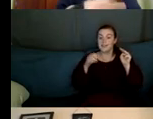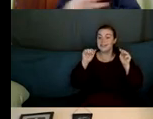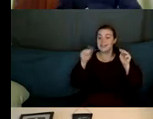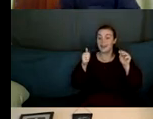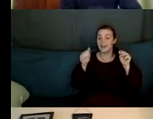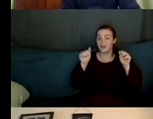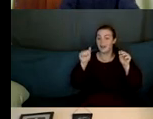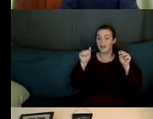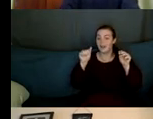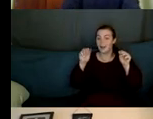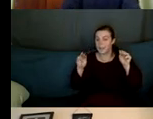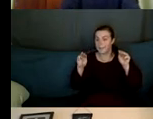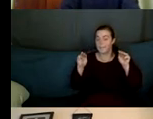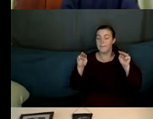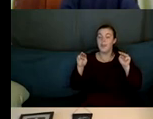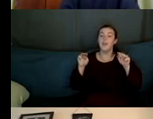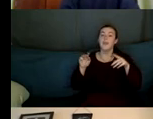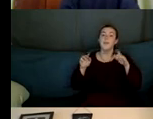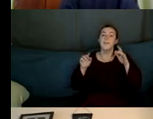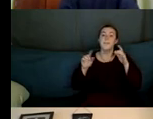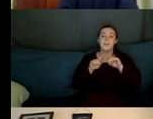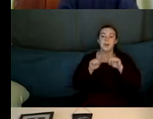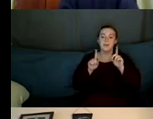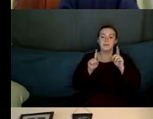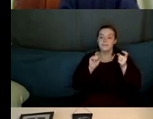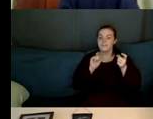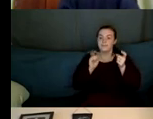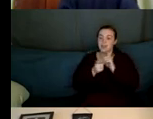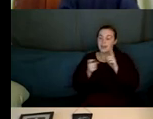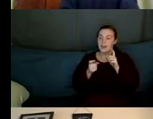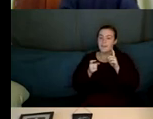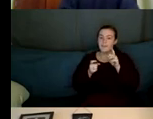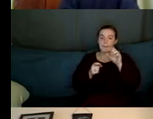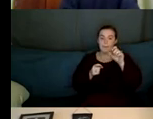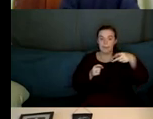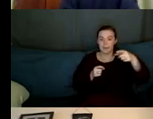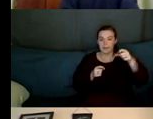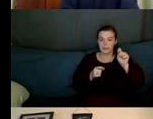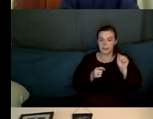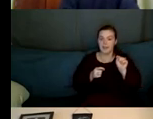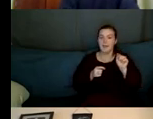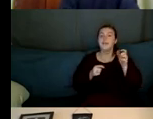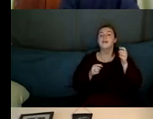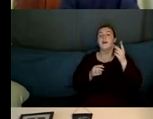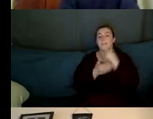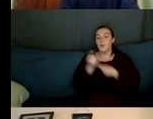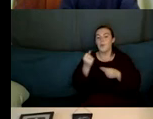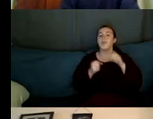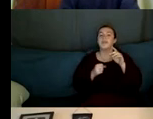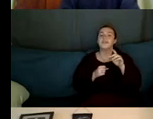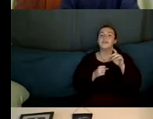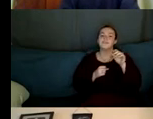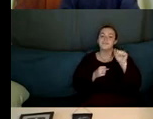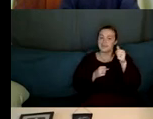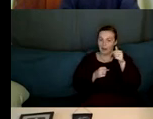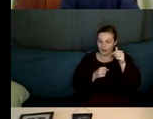I converted everything to Pacific time, they both ended up being at 10 a.m. It's